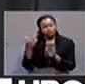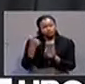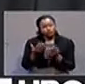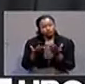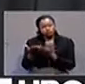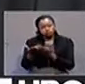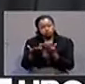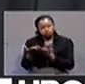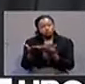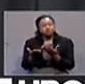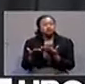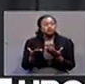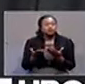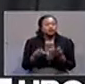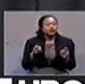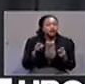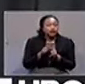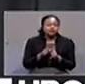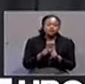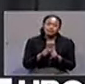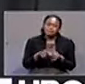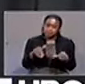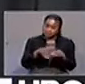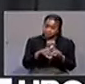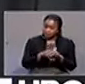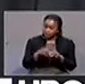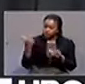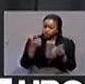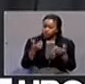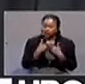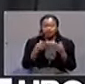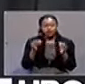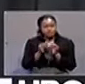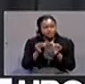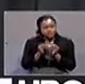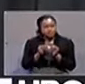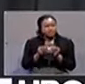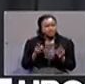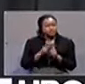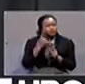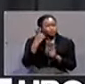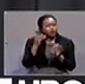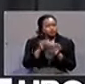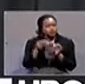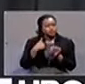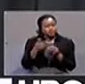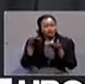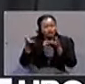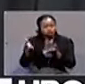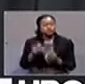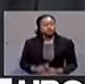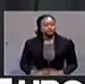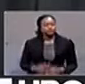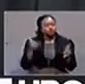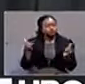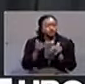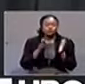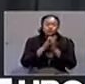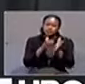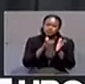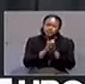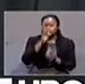as a member. And in that meeting, one of the meetings I attended to explain to religious